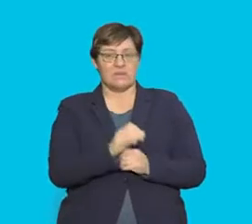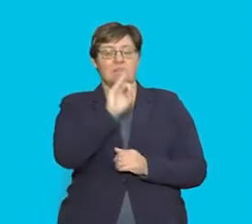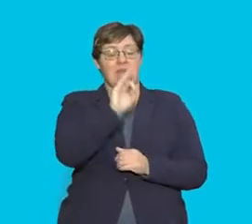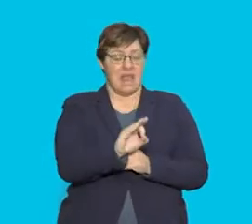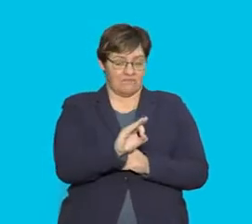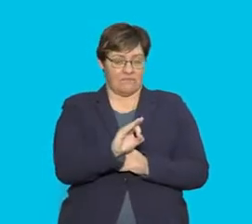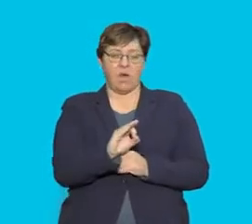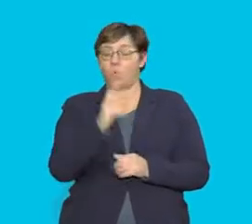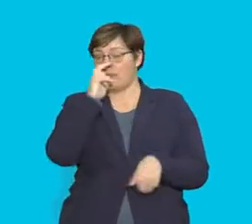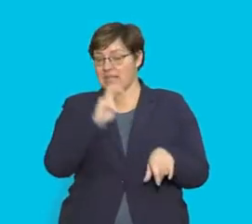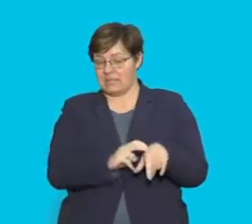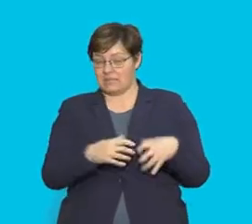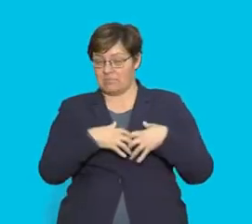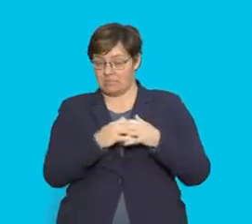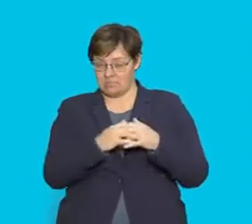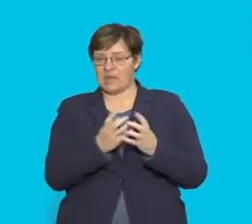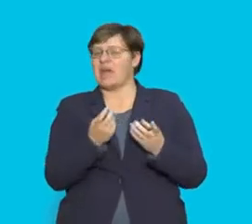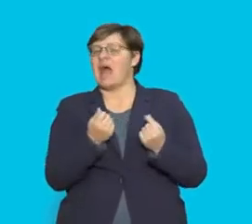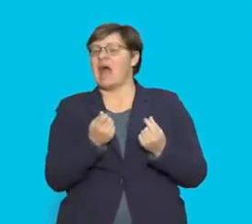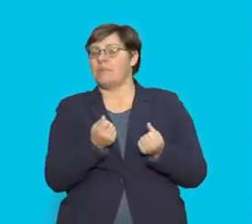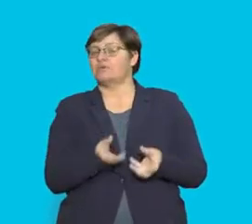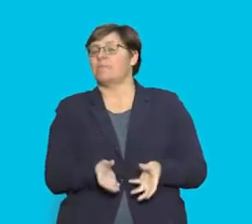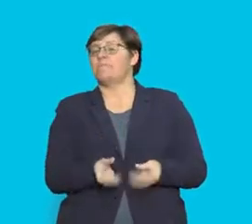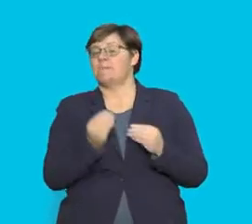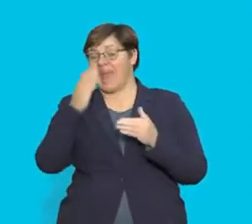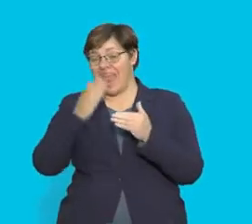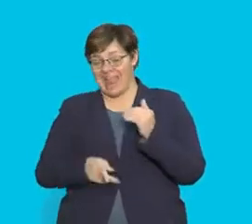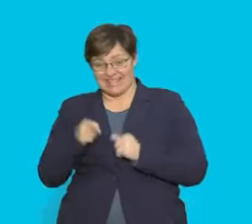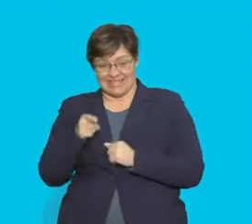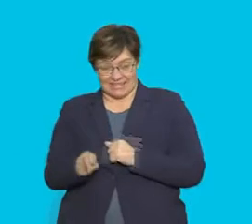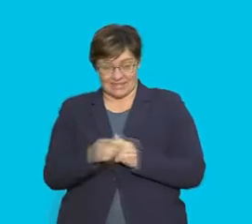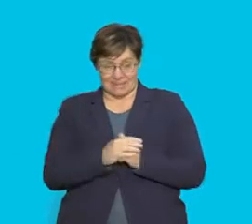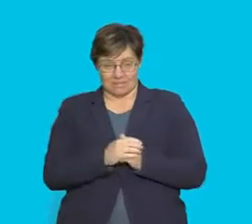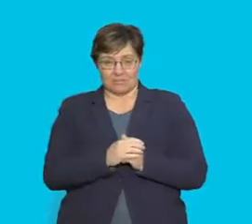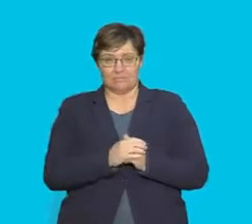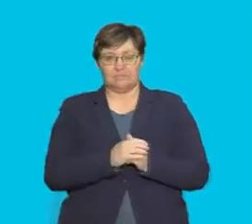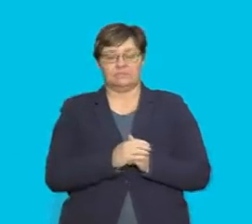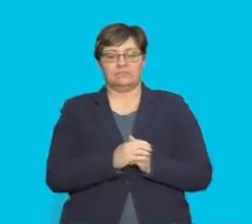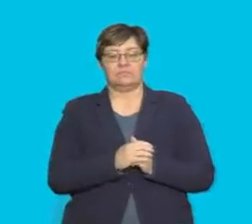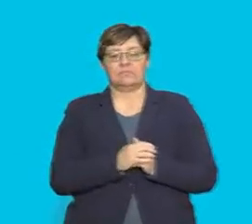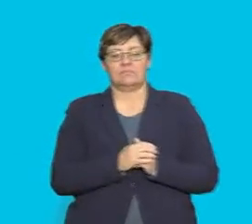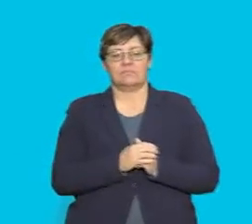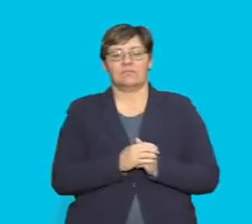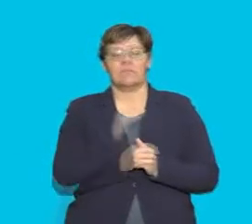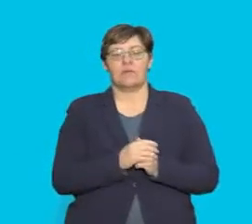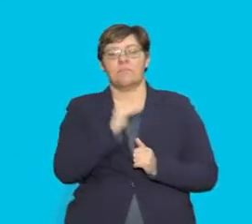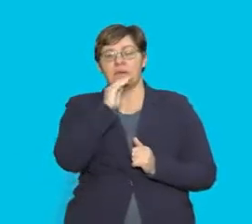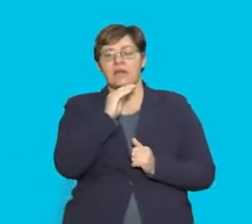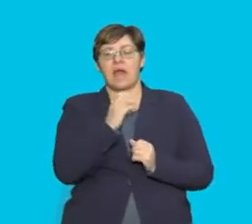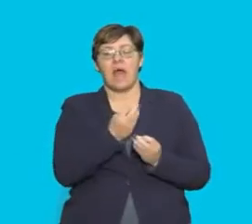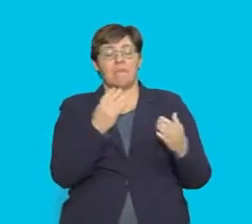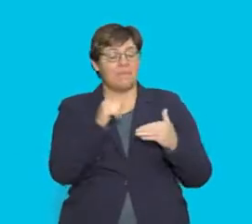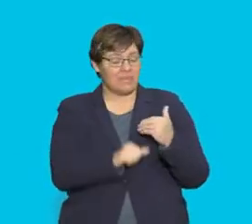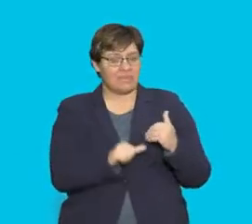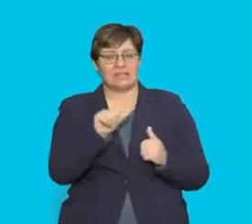is something that we need. That's how much Asif will have at the end of the duration, which is 60 months.